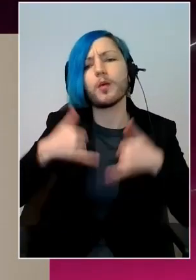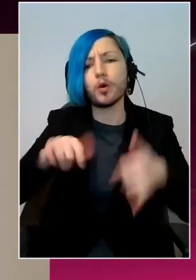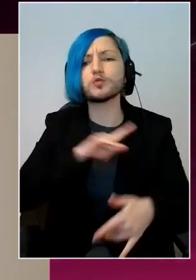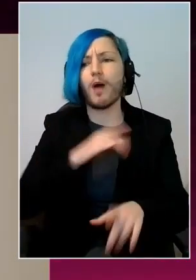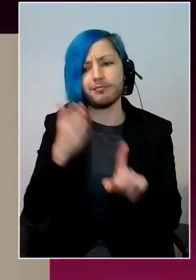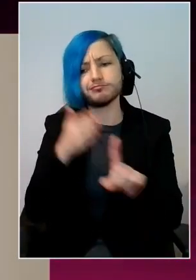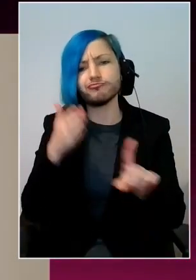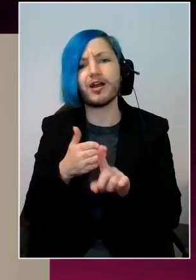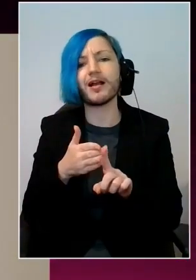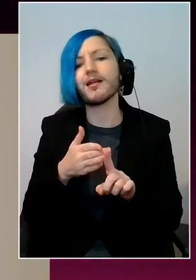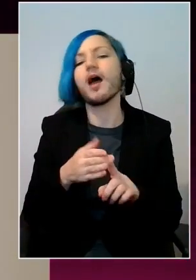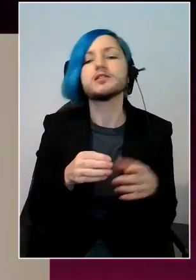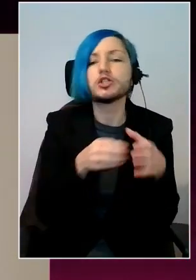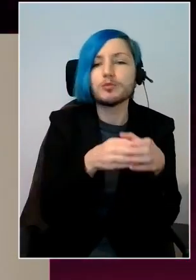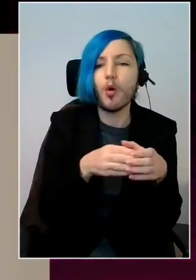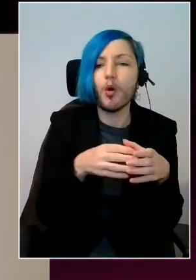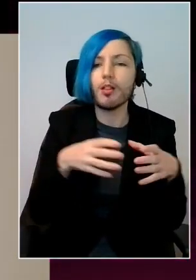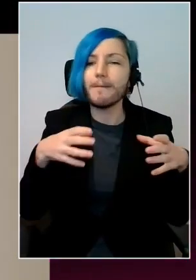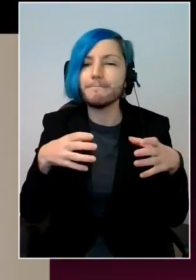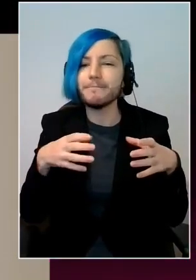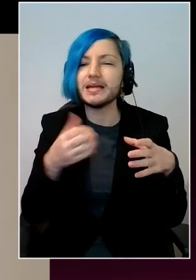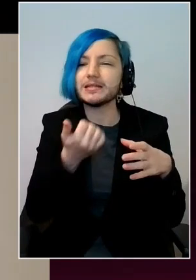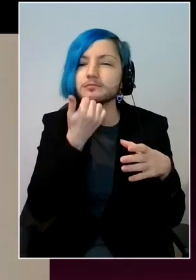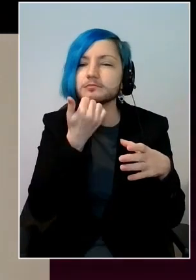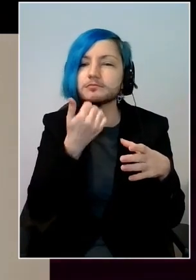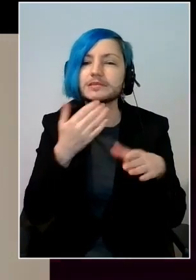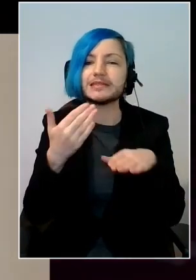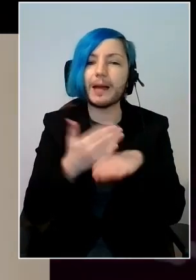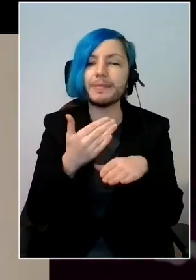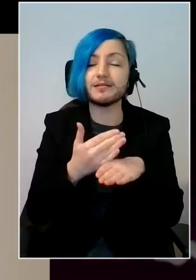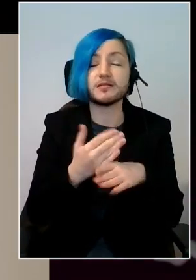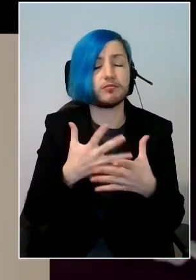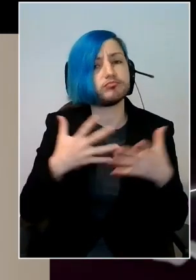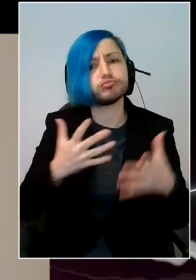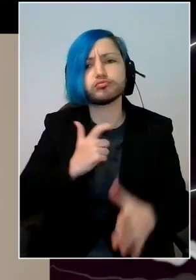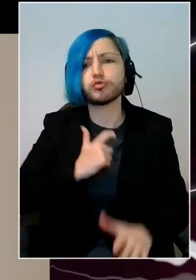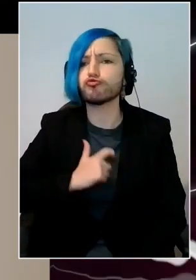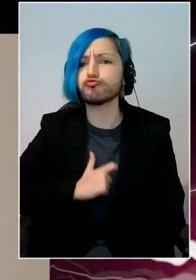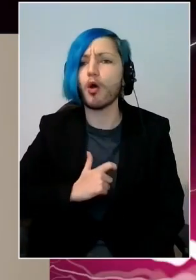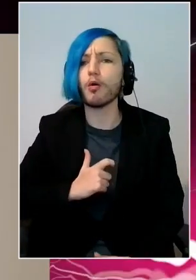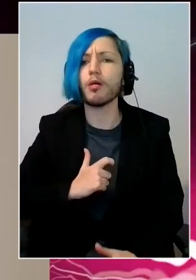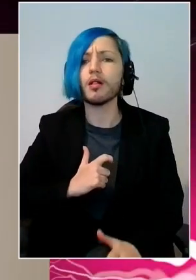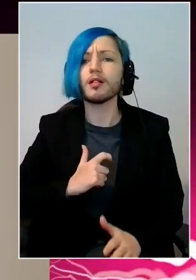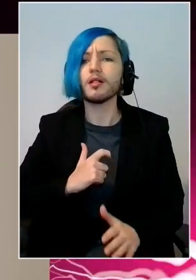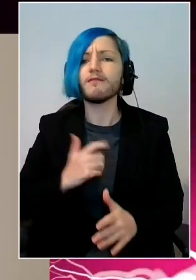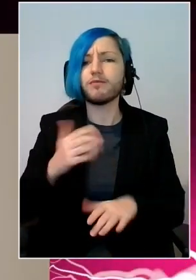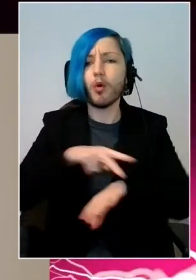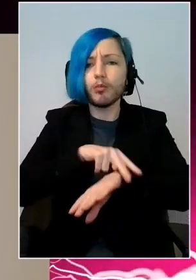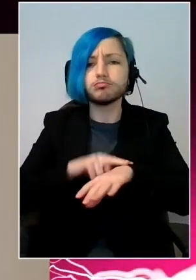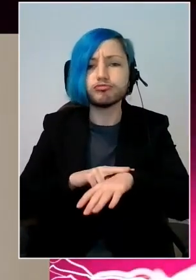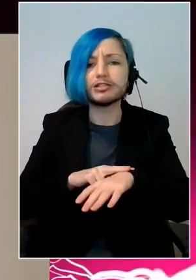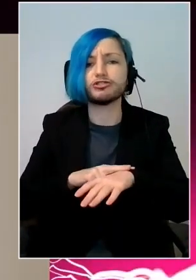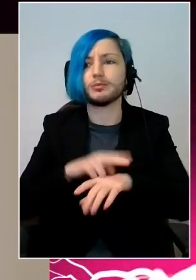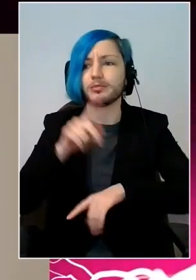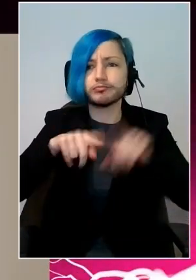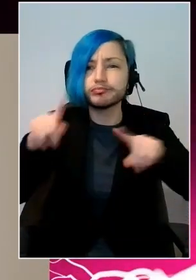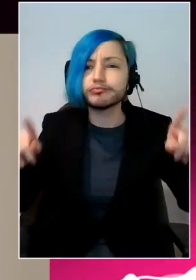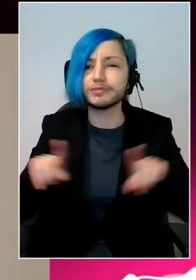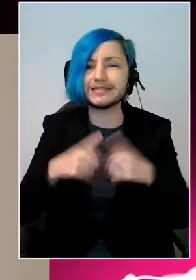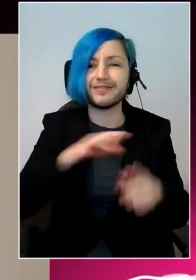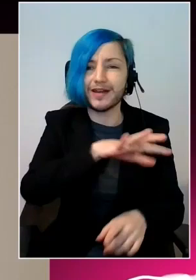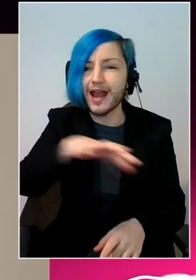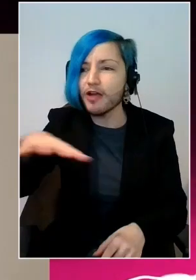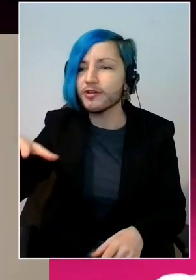and medium-sized employers play in apprenticeships across a wide range of occupations and sectors. There's never been such a significant